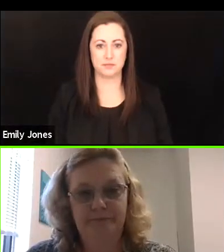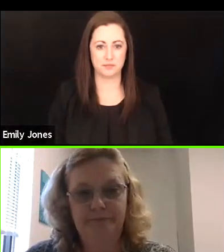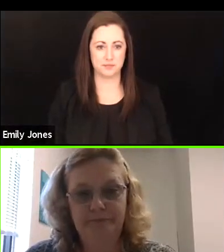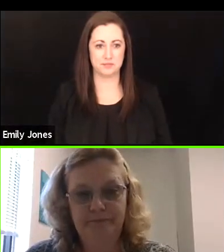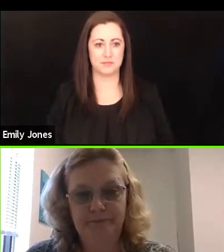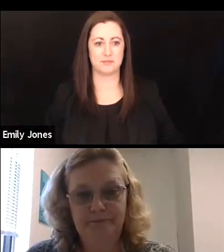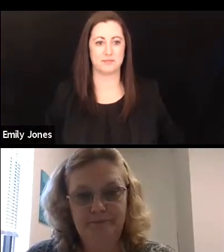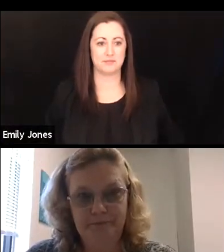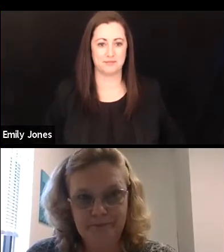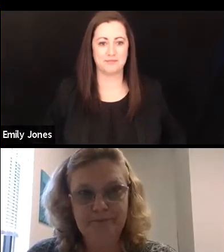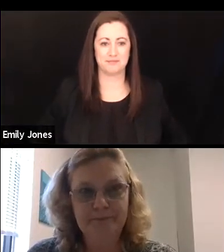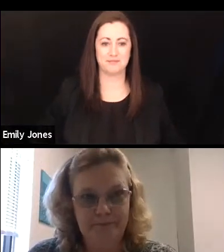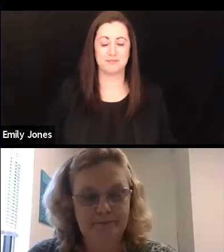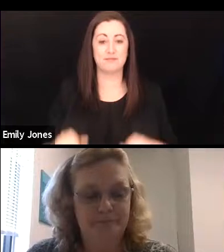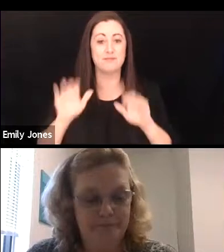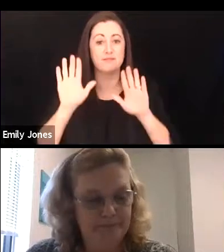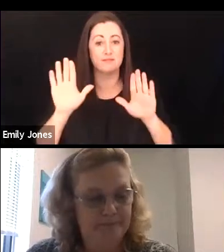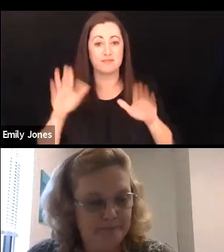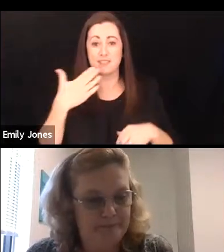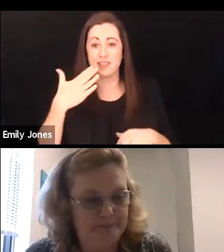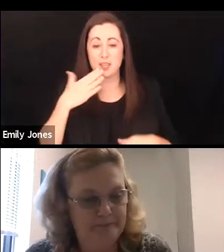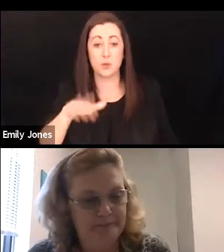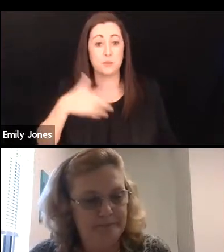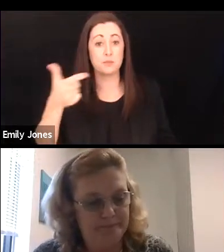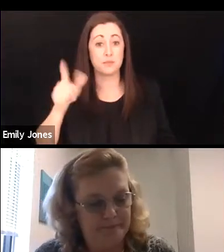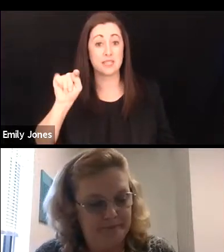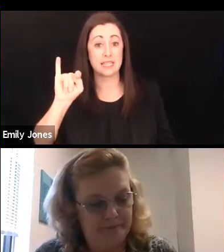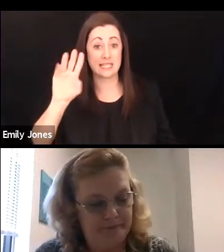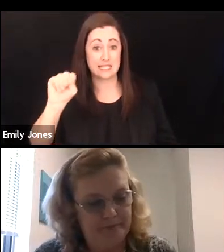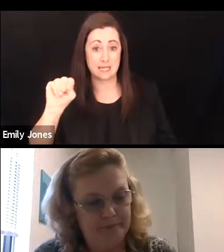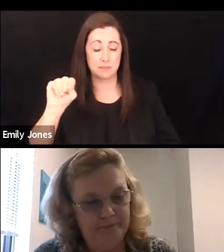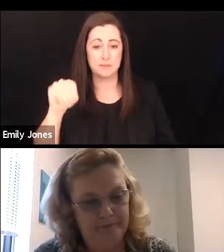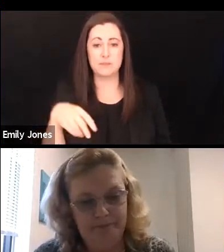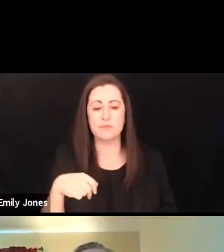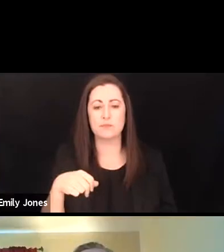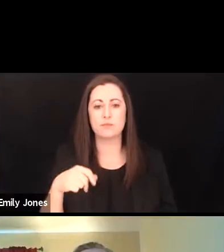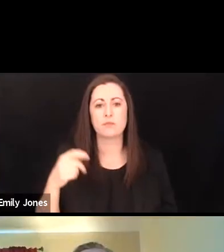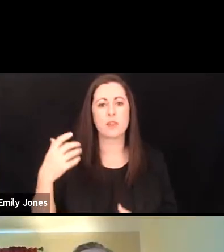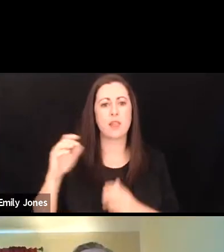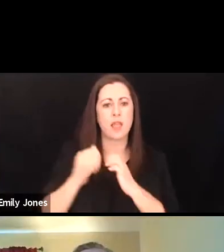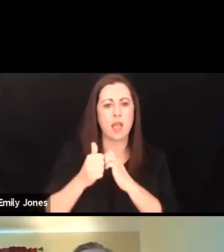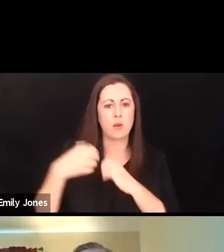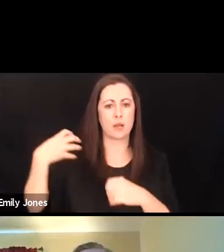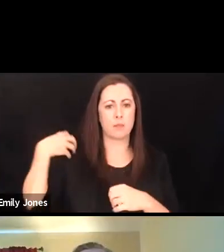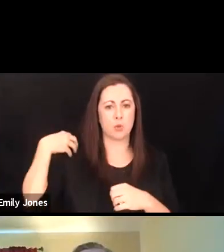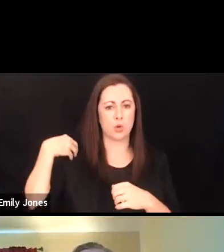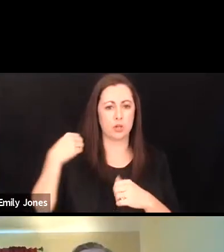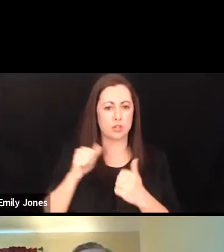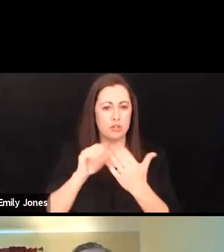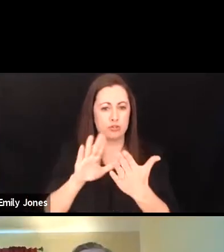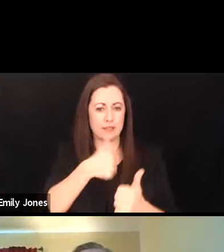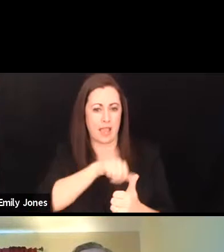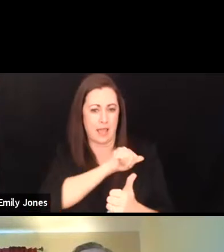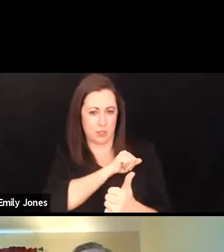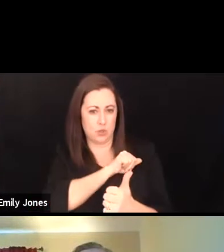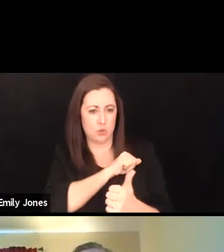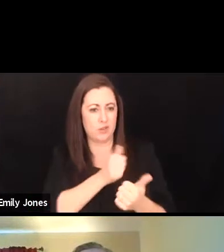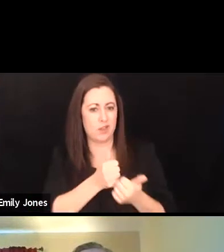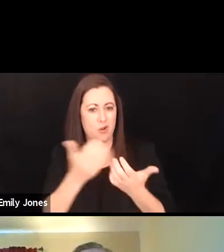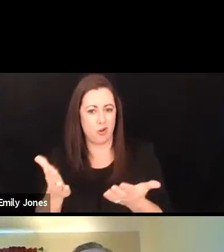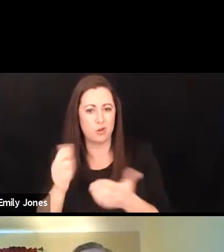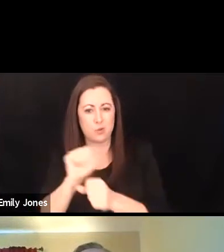that's awesome. Thank you, Tim. I want to turn to you on this one. How can employers address attitudes that contribute to workplace